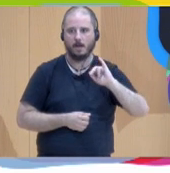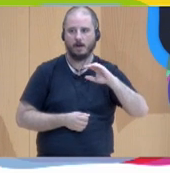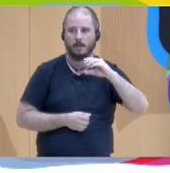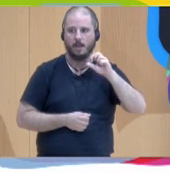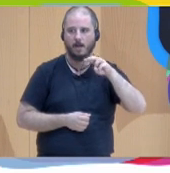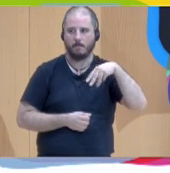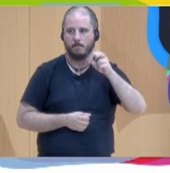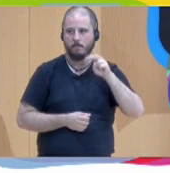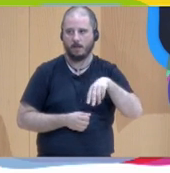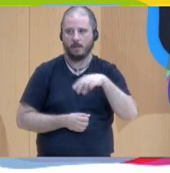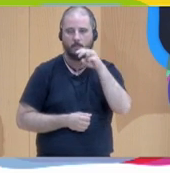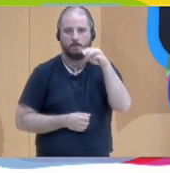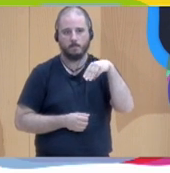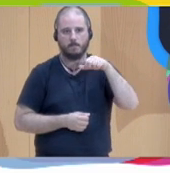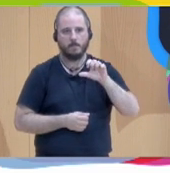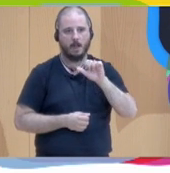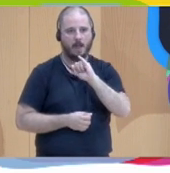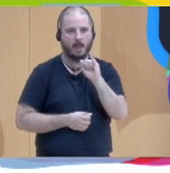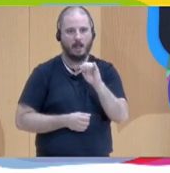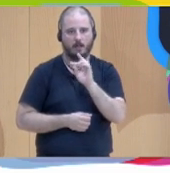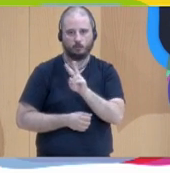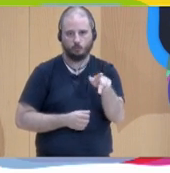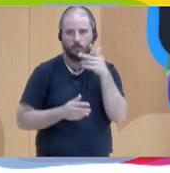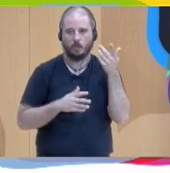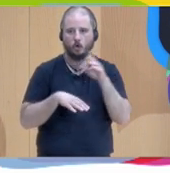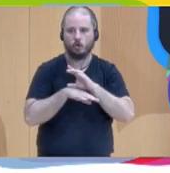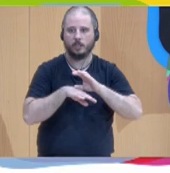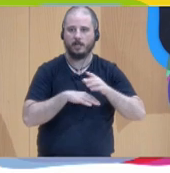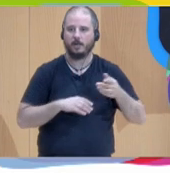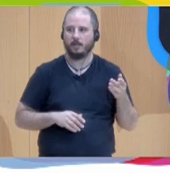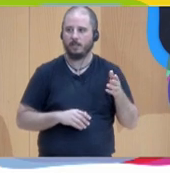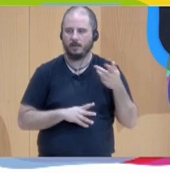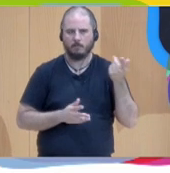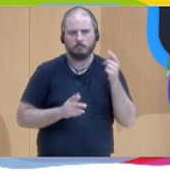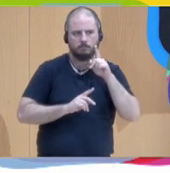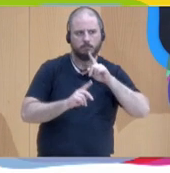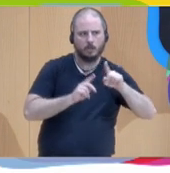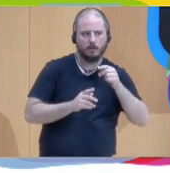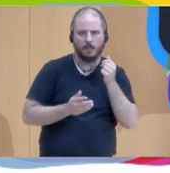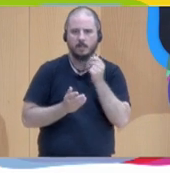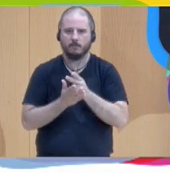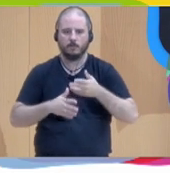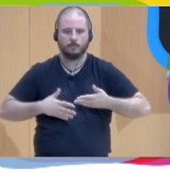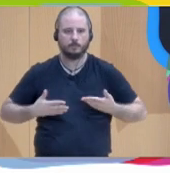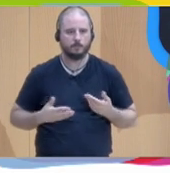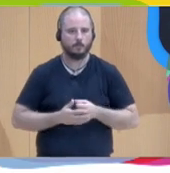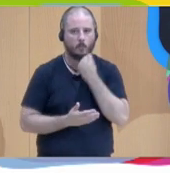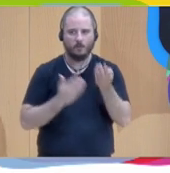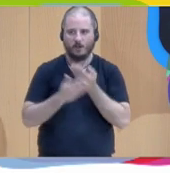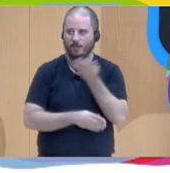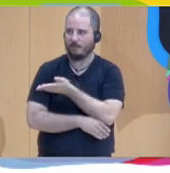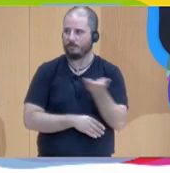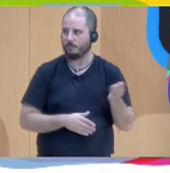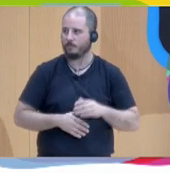las barreras y los desafíos que tenemos. Bueno, pues buenos días a todos y a todas las